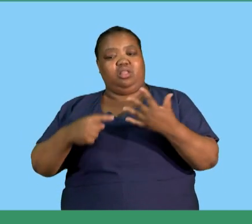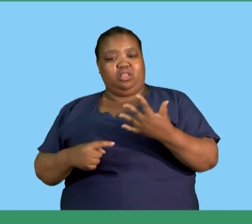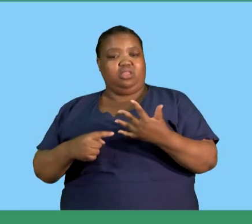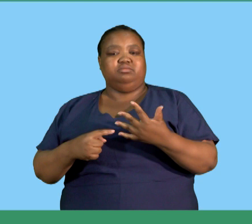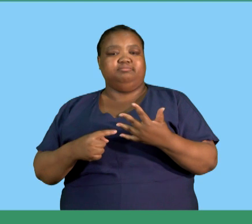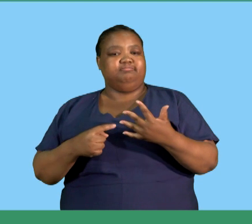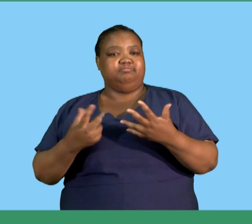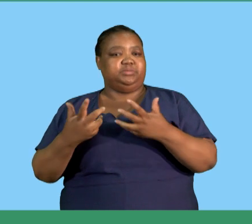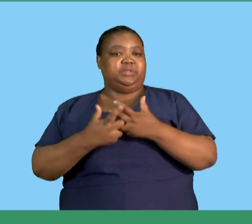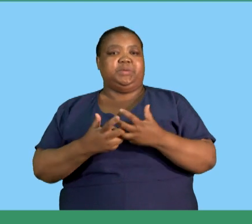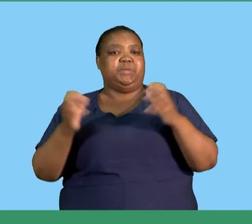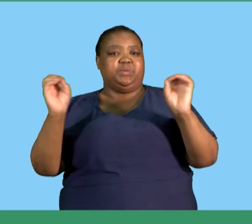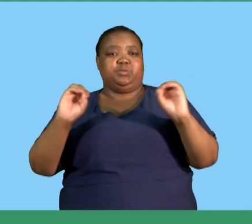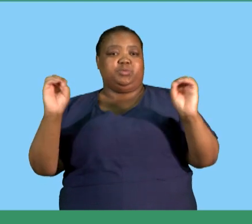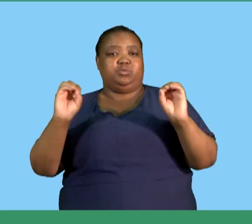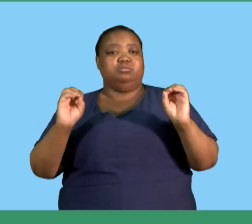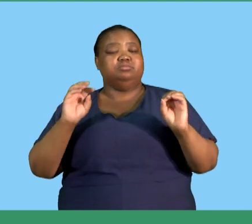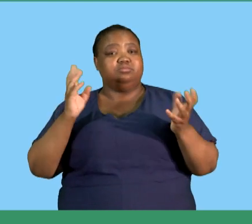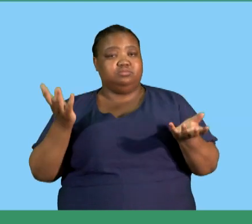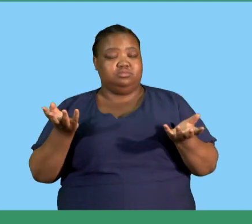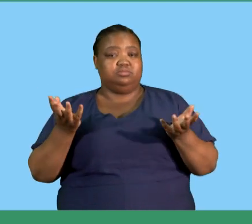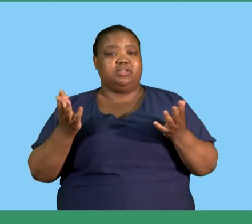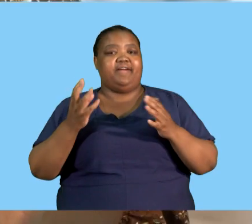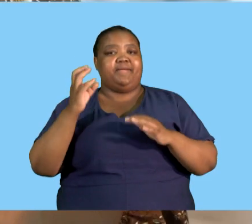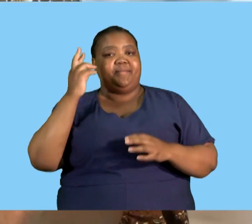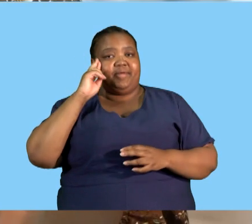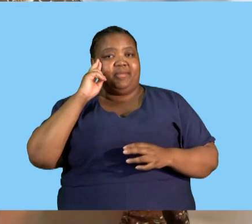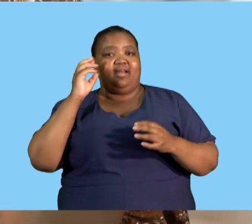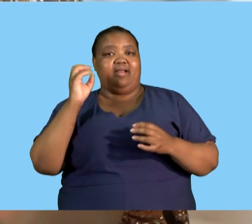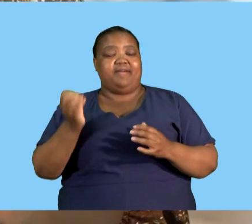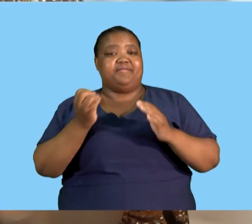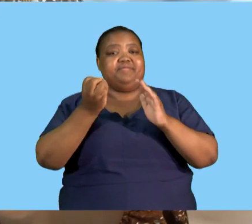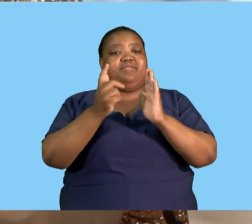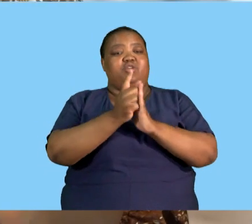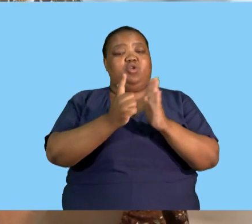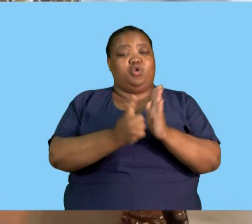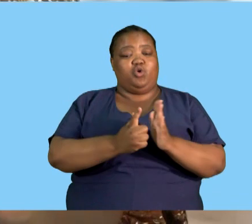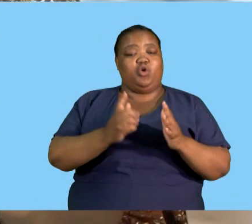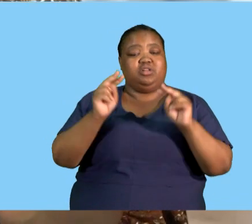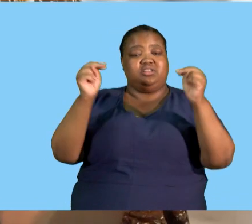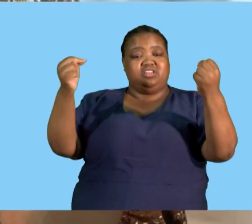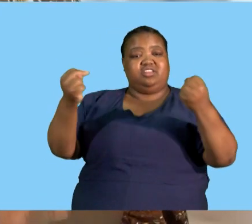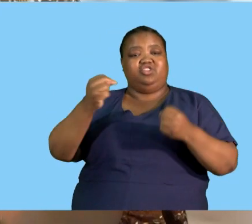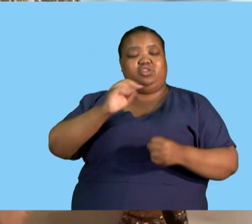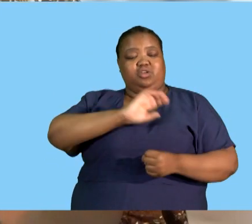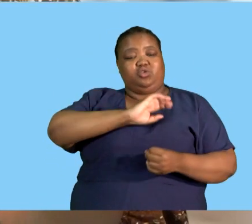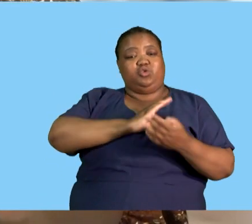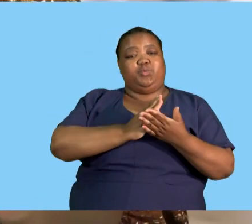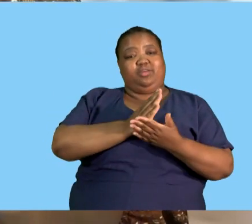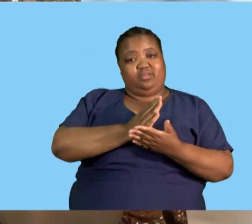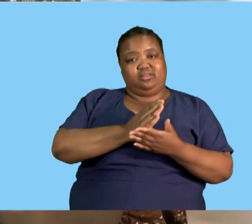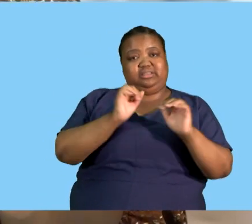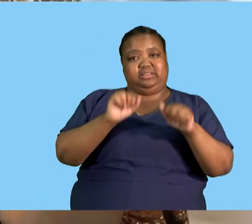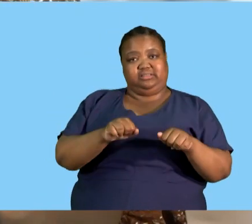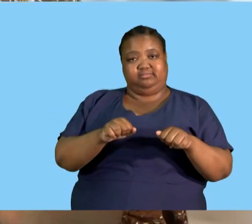the consumer rights, we've got a legislation called National Consumer Rights. So they dictate or they tell us exactly as a business to